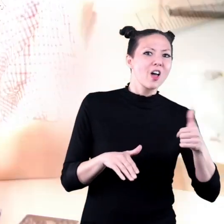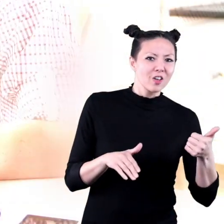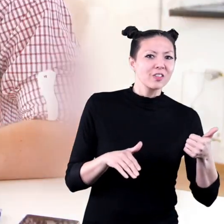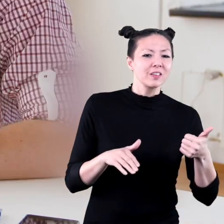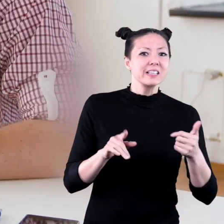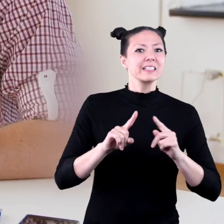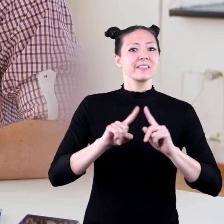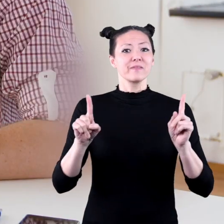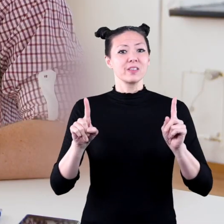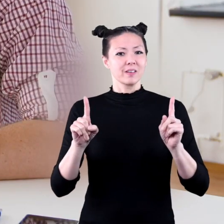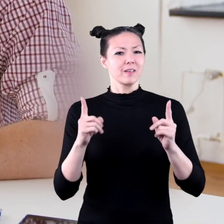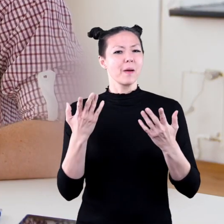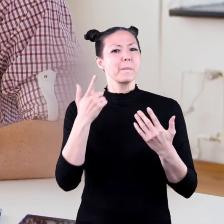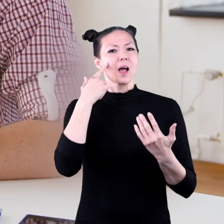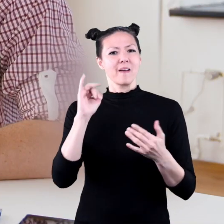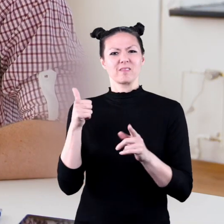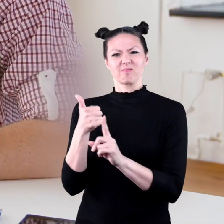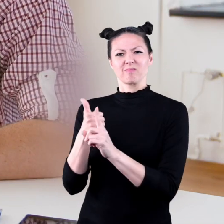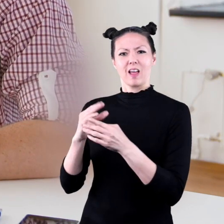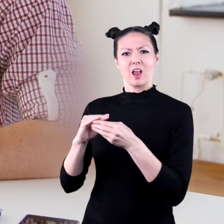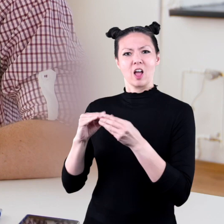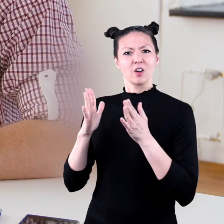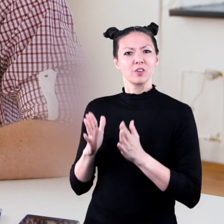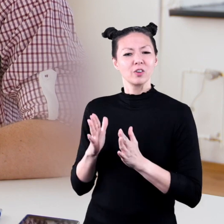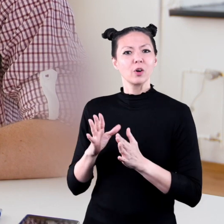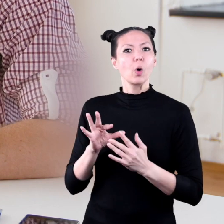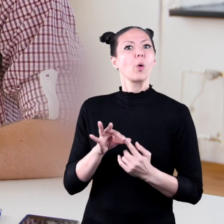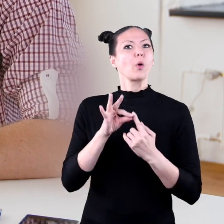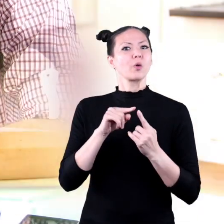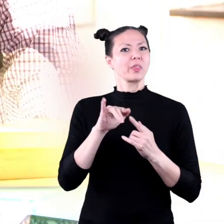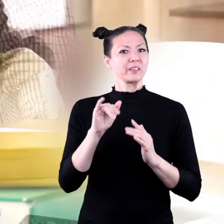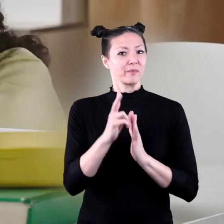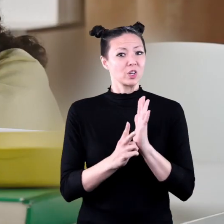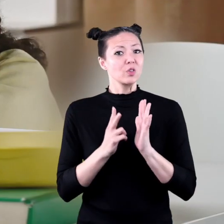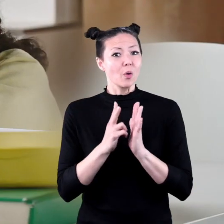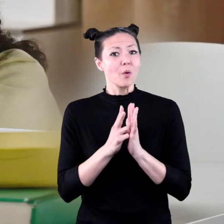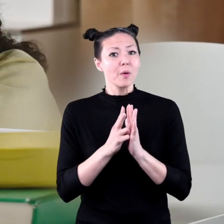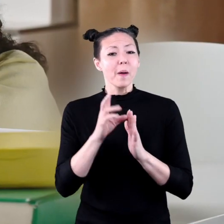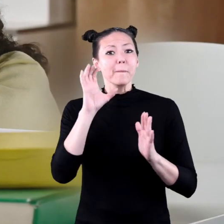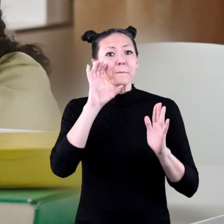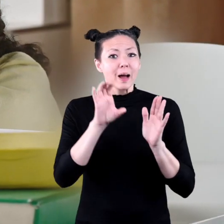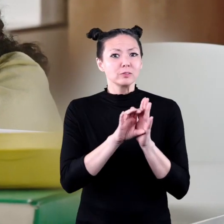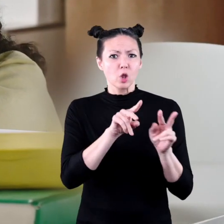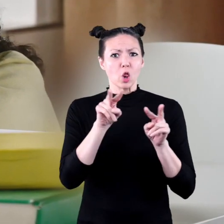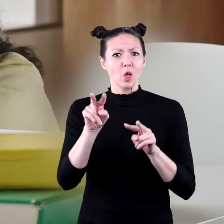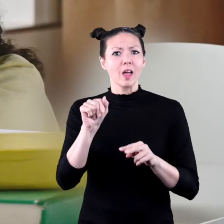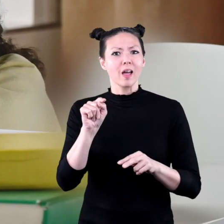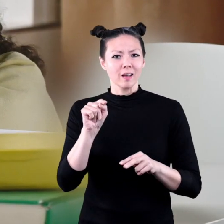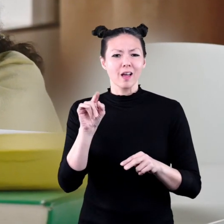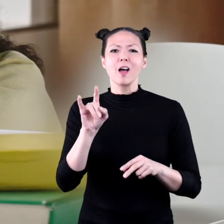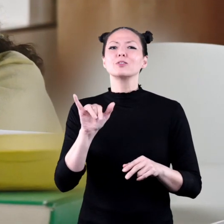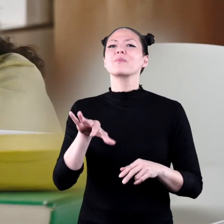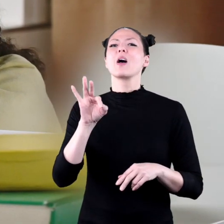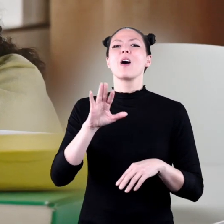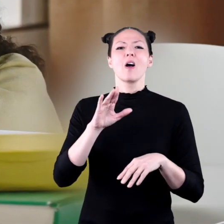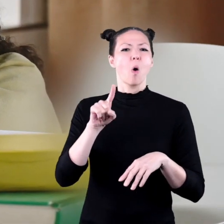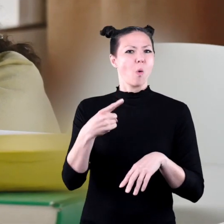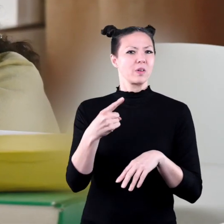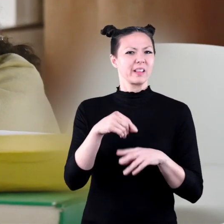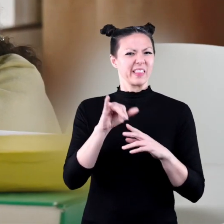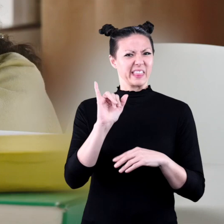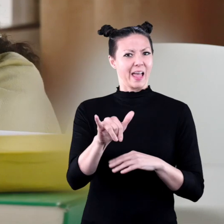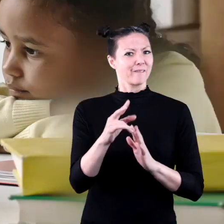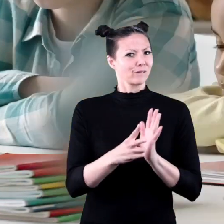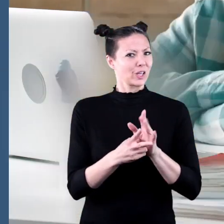others. It's different because the narration is unique to this video and the images you're looking at are also found only in